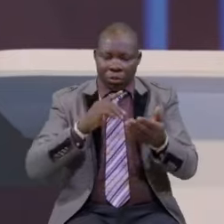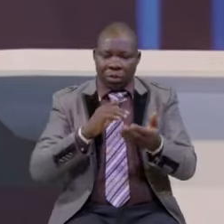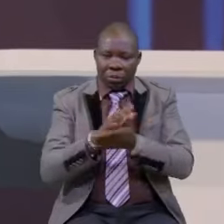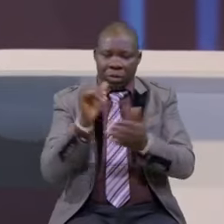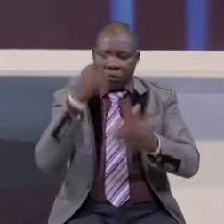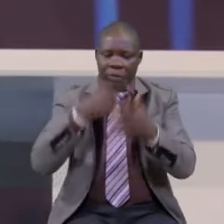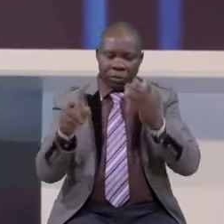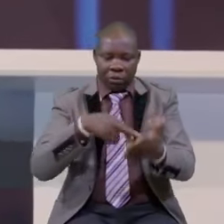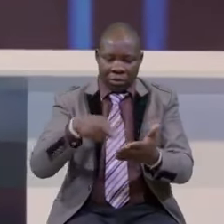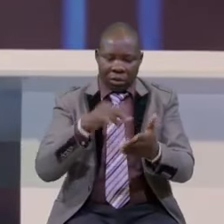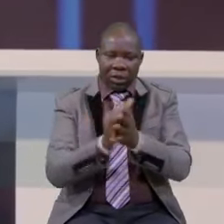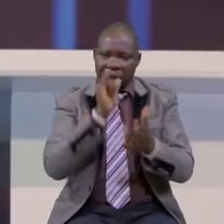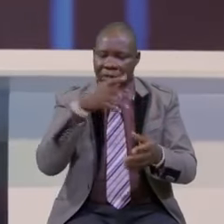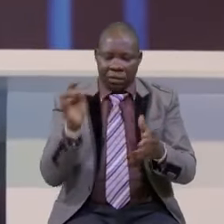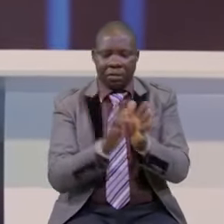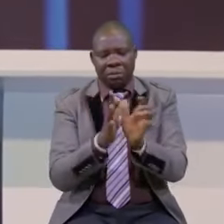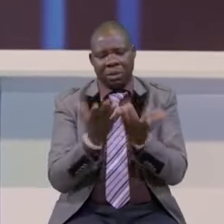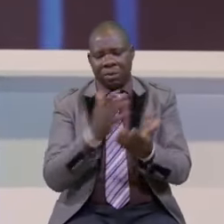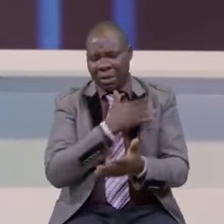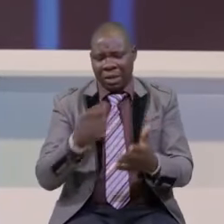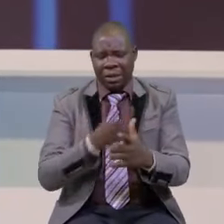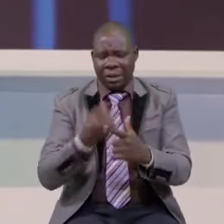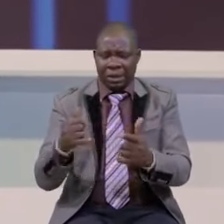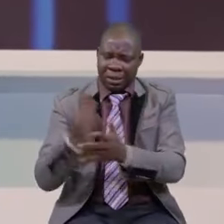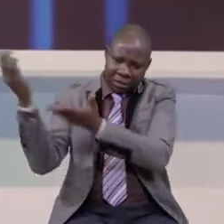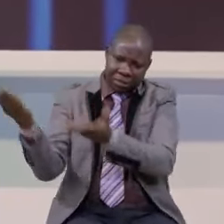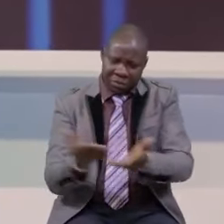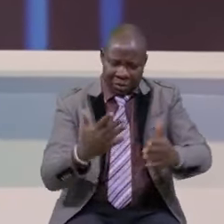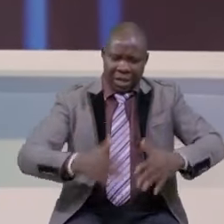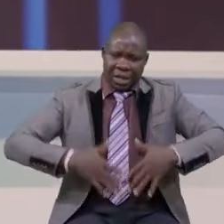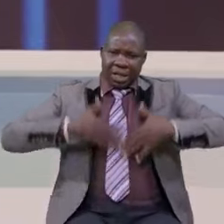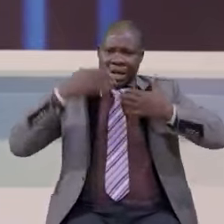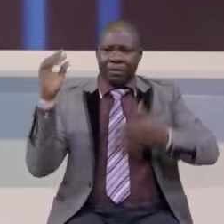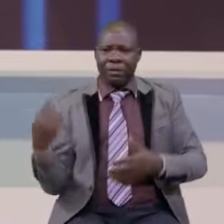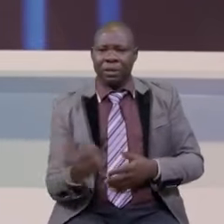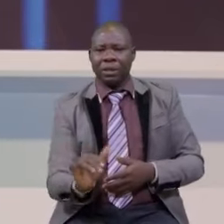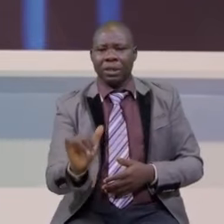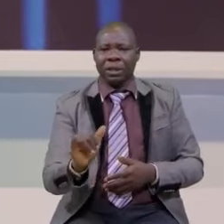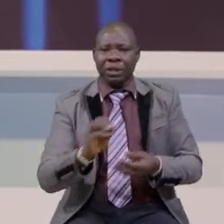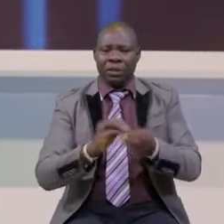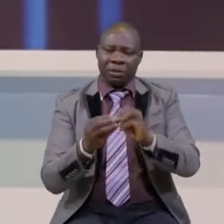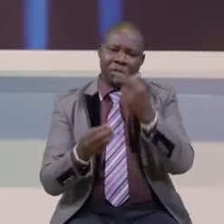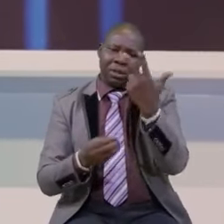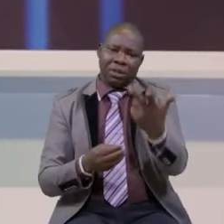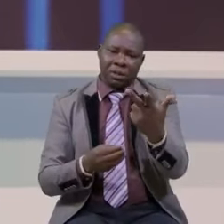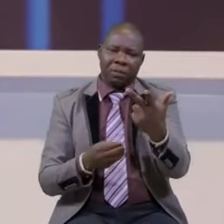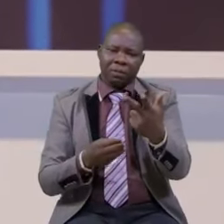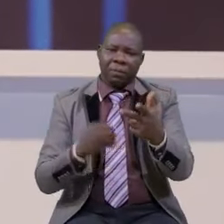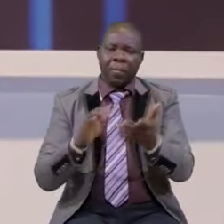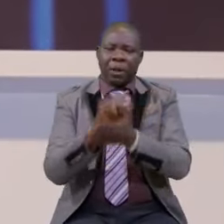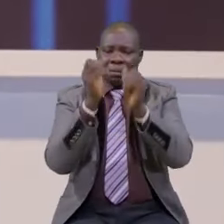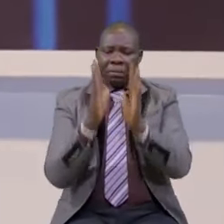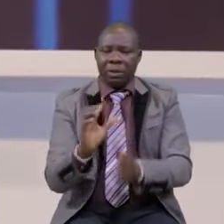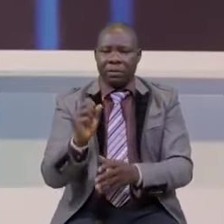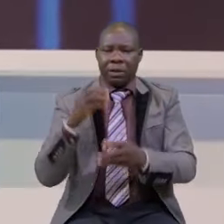the Bible, and then it brings to you life eternal. The Bible, number three, believers'